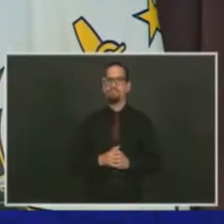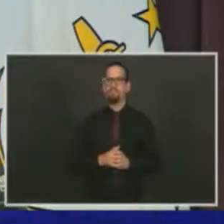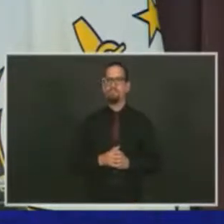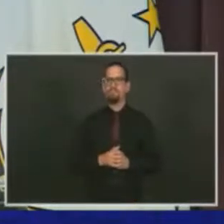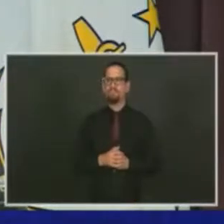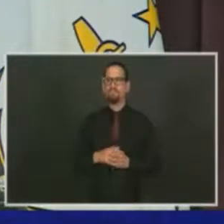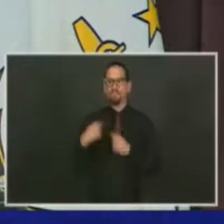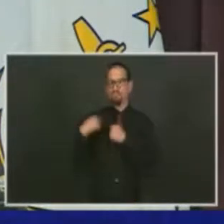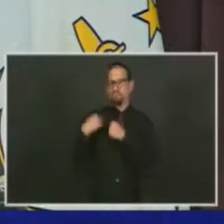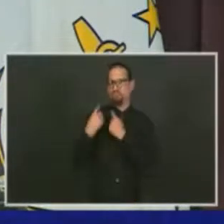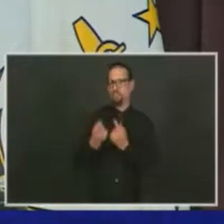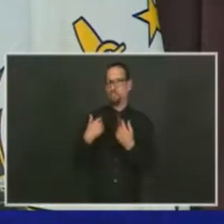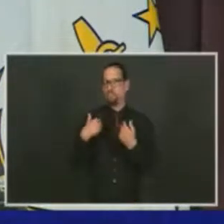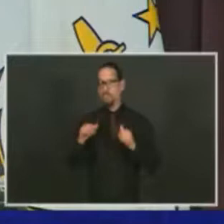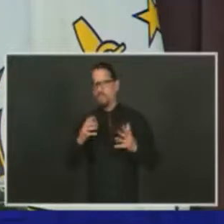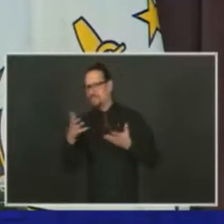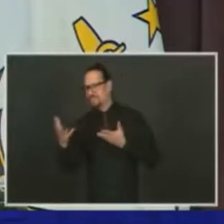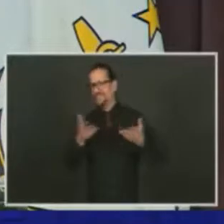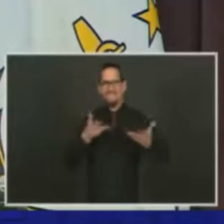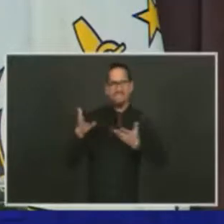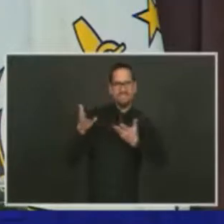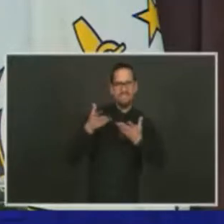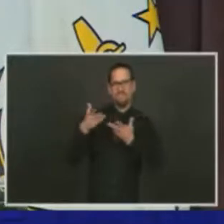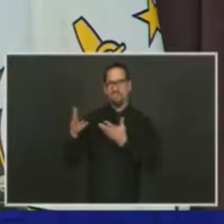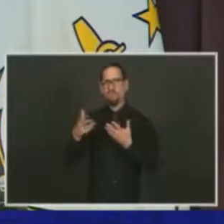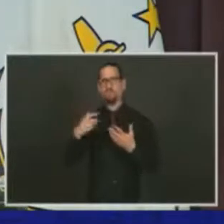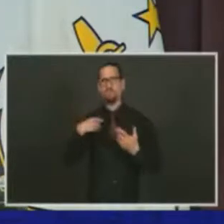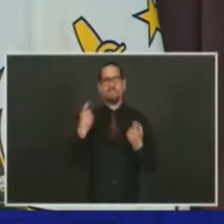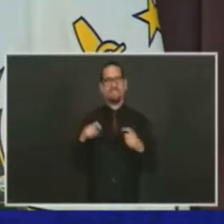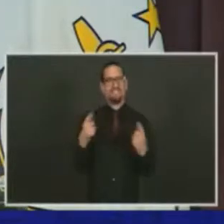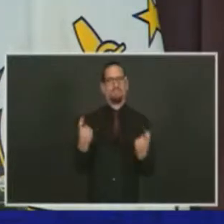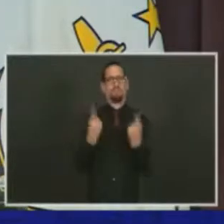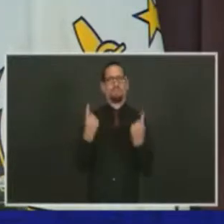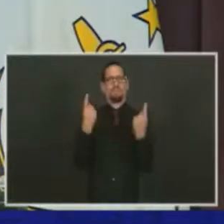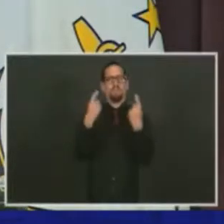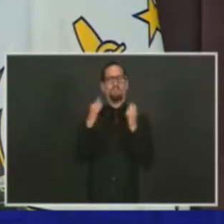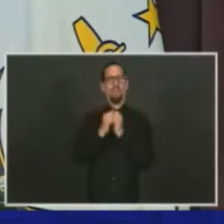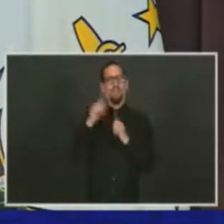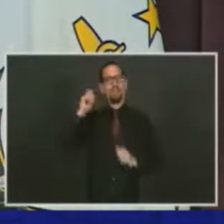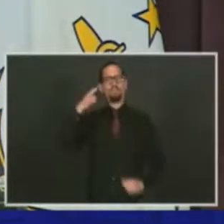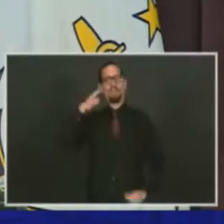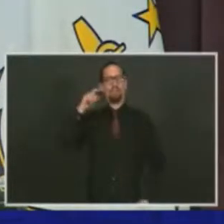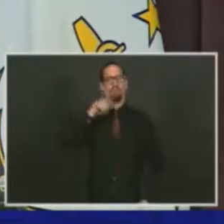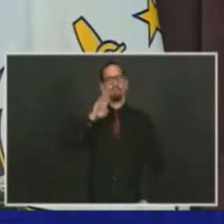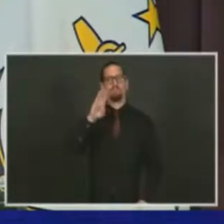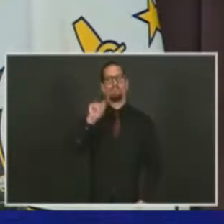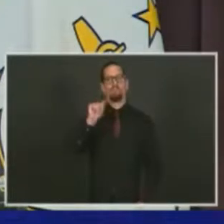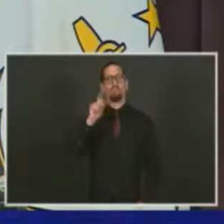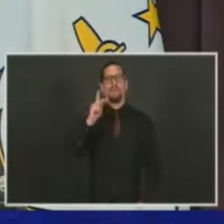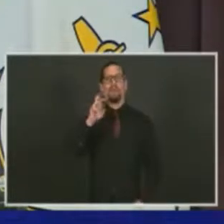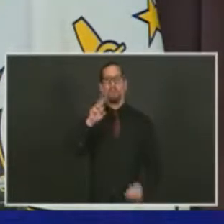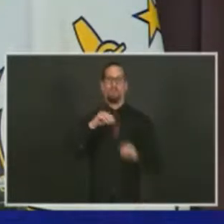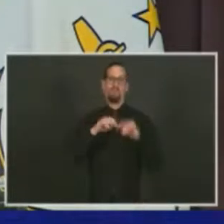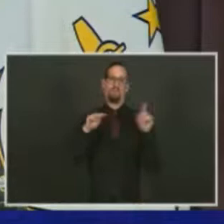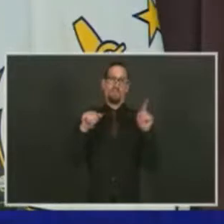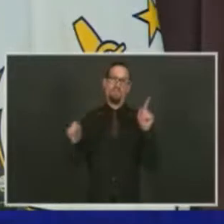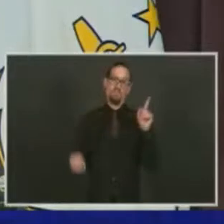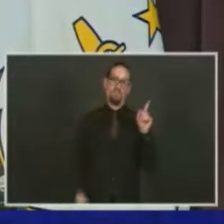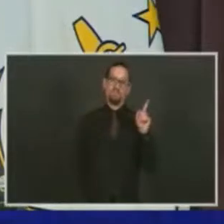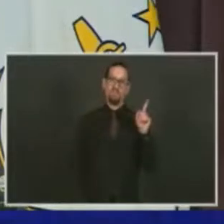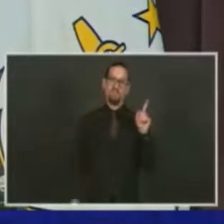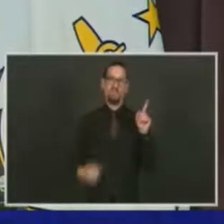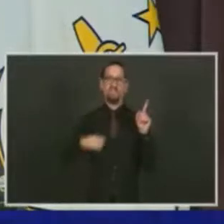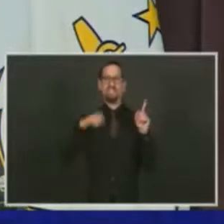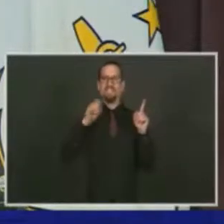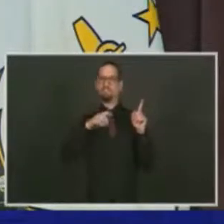been trying to have something like that with Governor Baker in Massachusetts, because I think that we share so much commerce